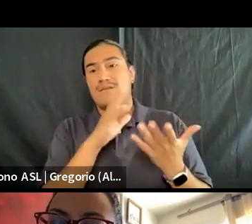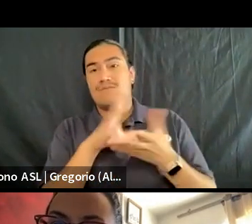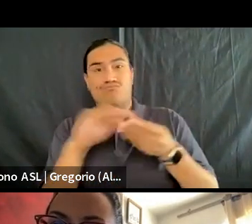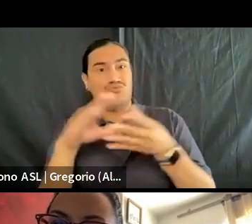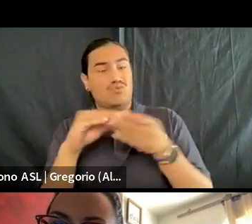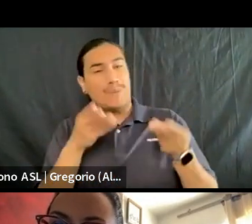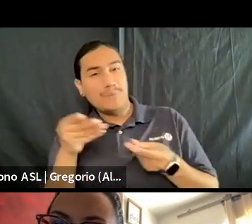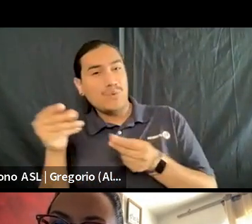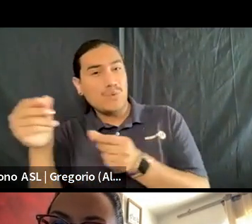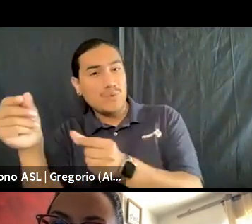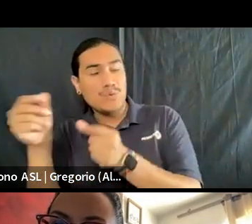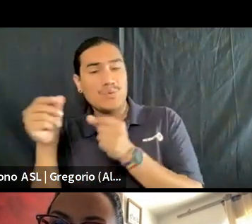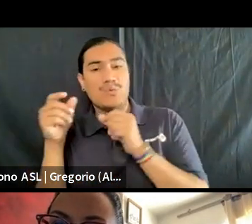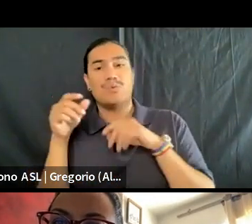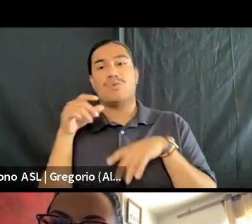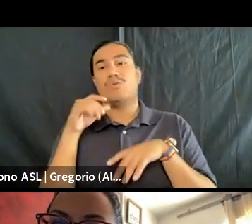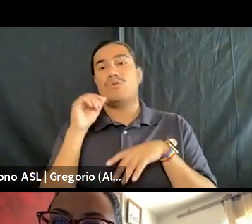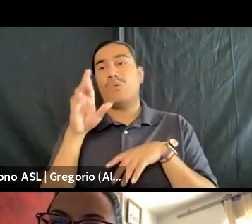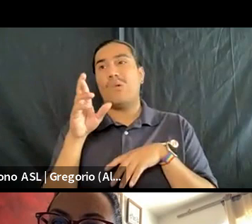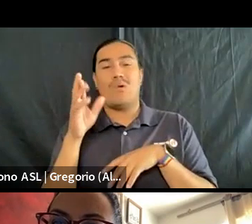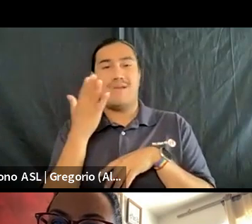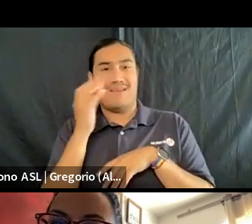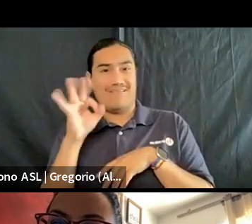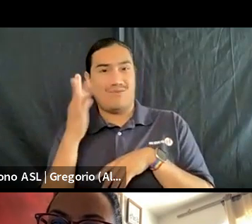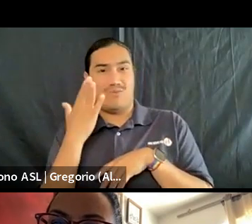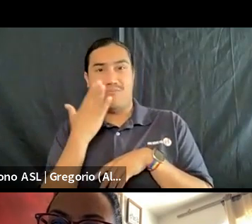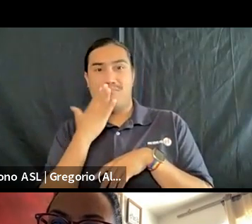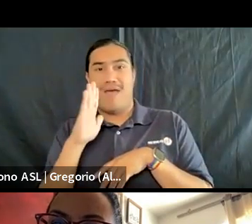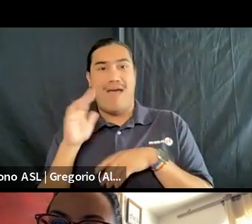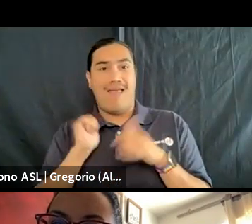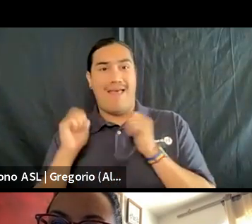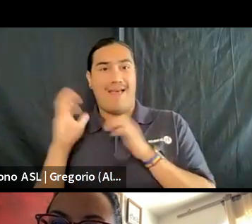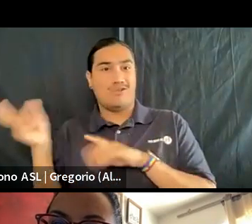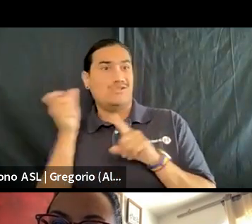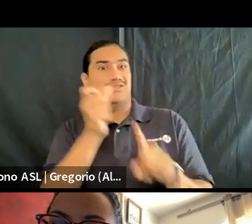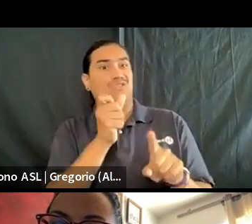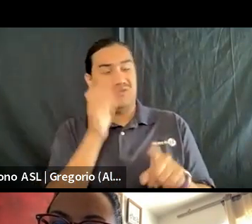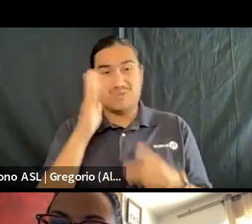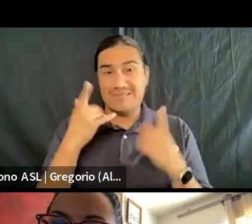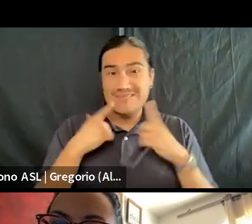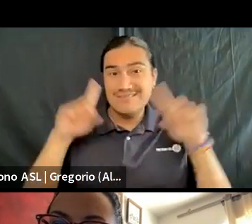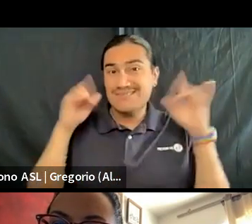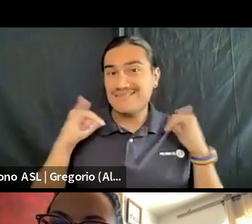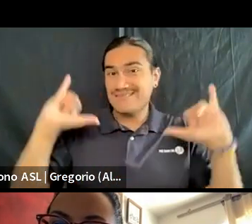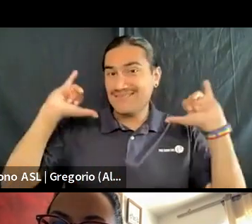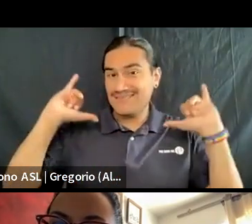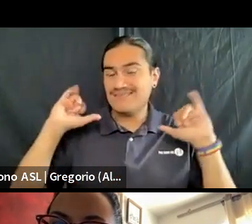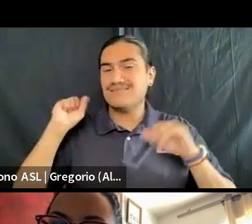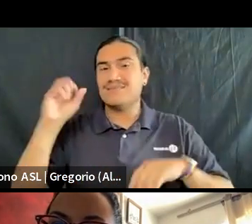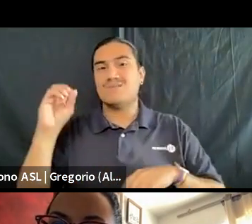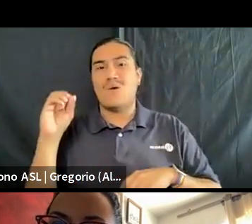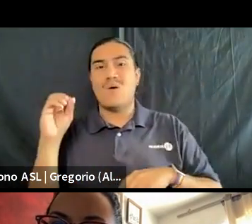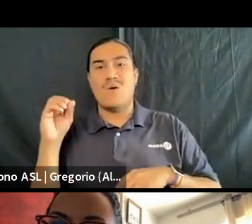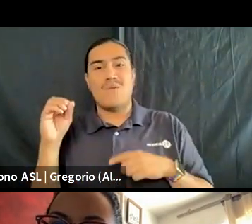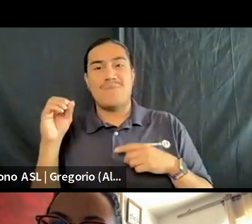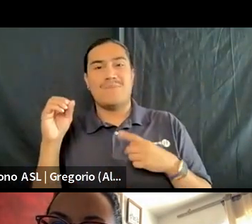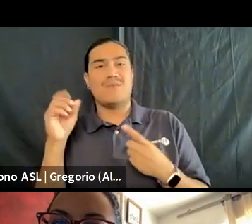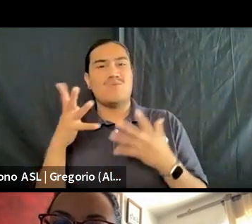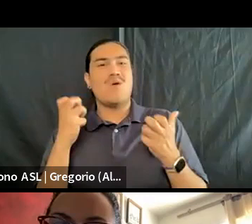you put in bad actors in it? You know, so he said, plays have to be bad actor